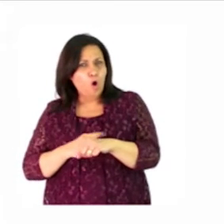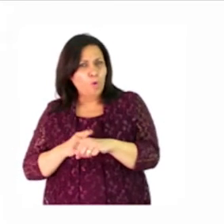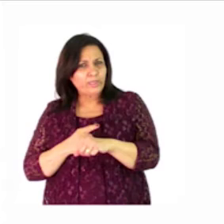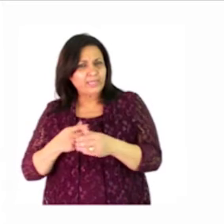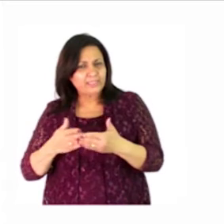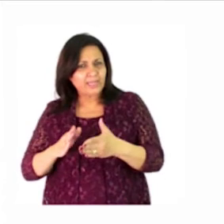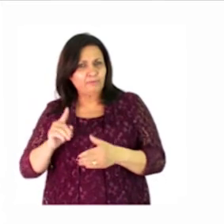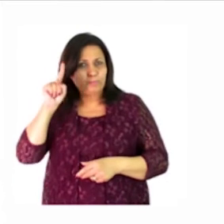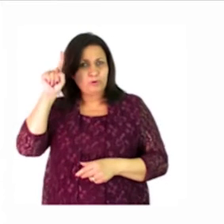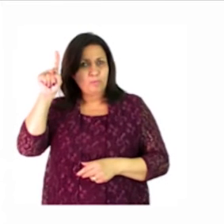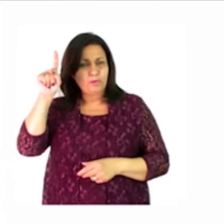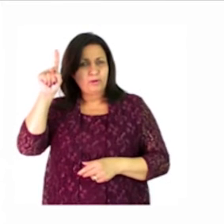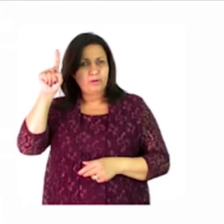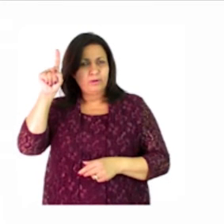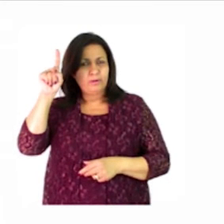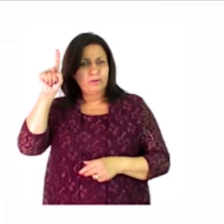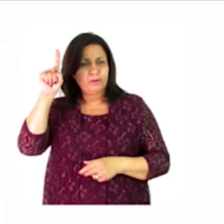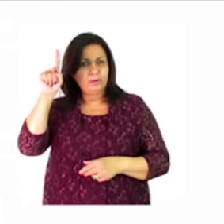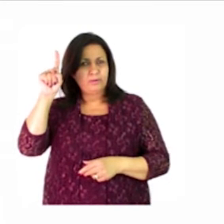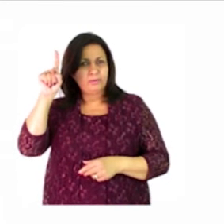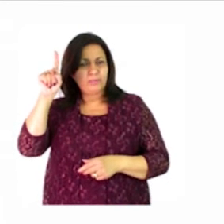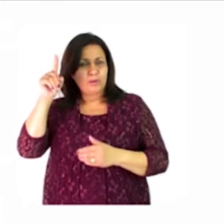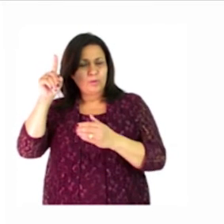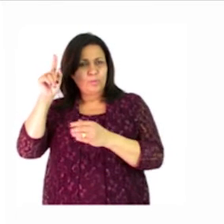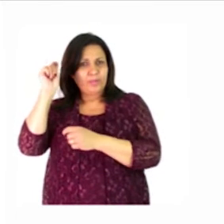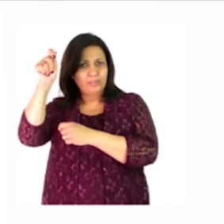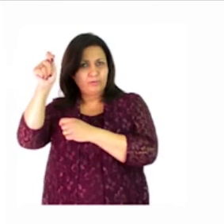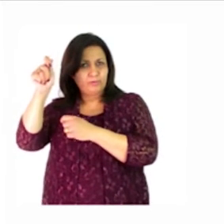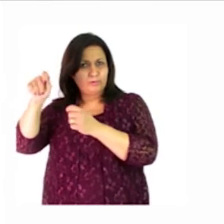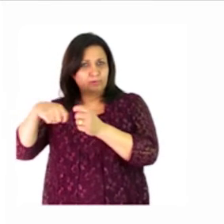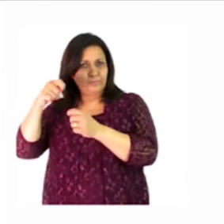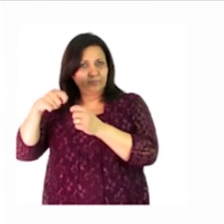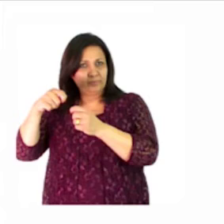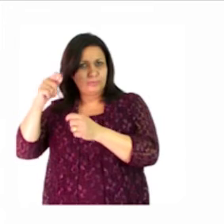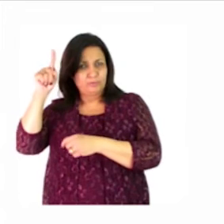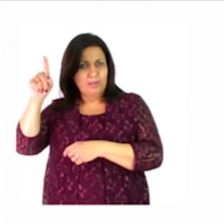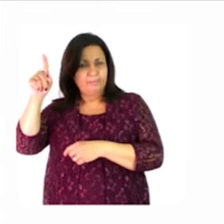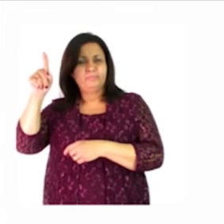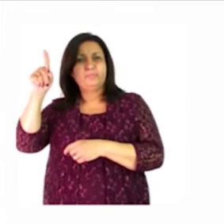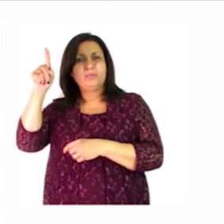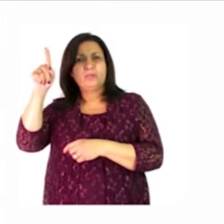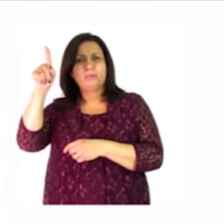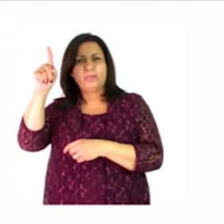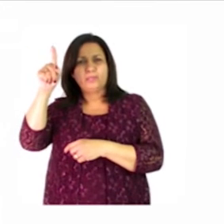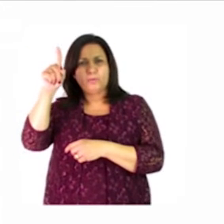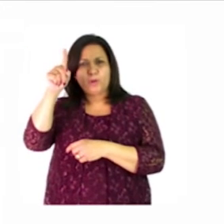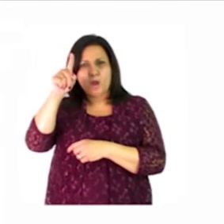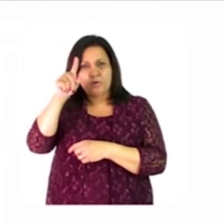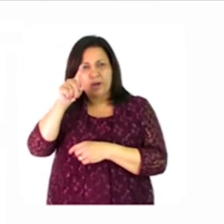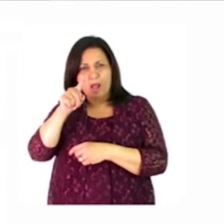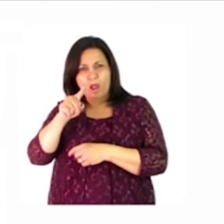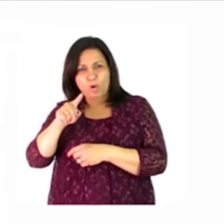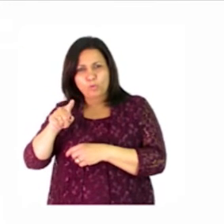top, where the fishing rod is. Let's go down all the way